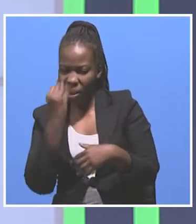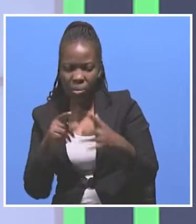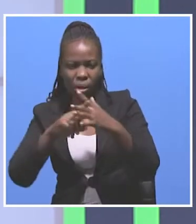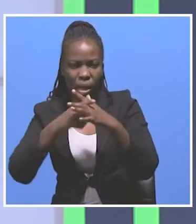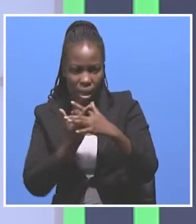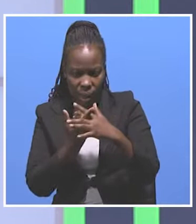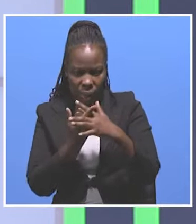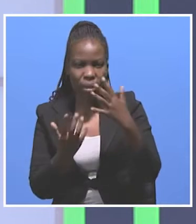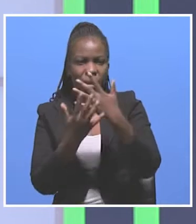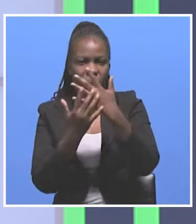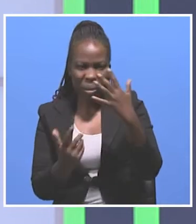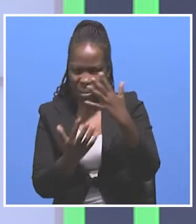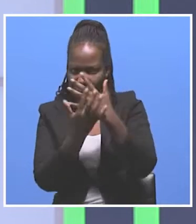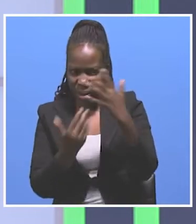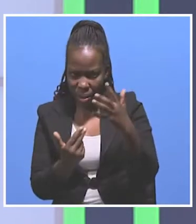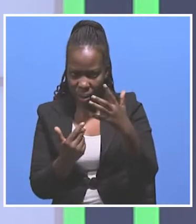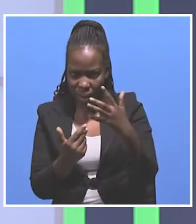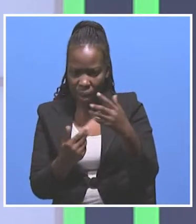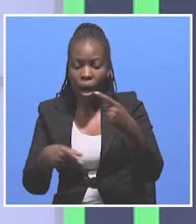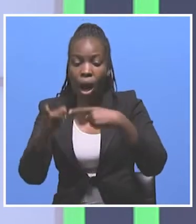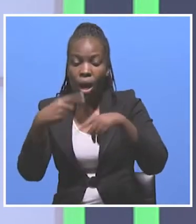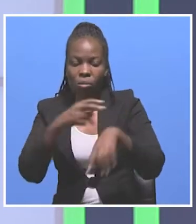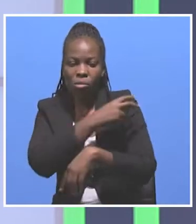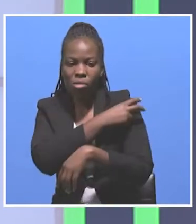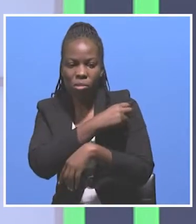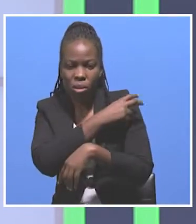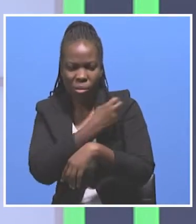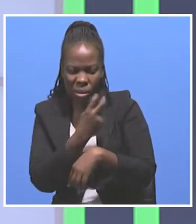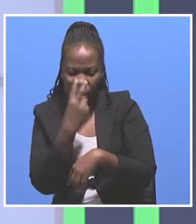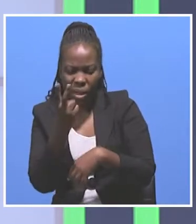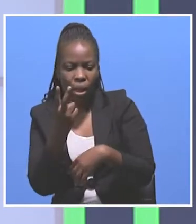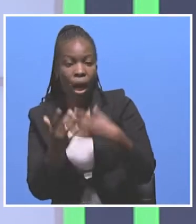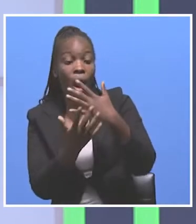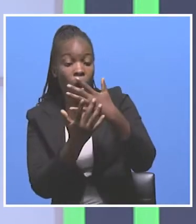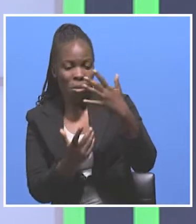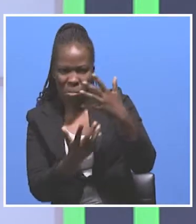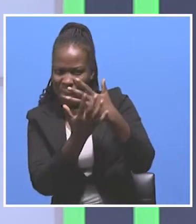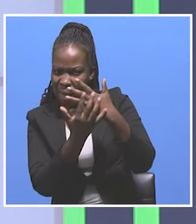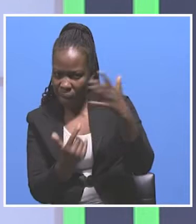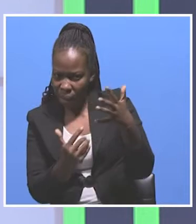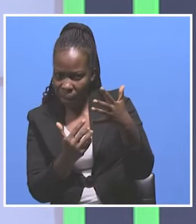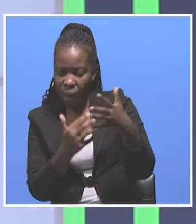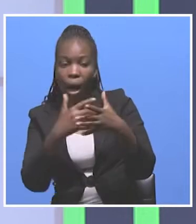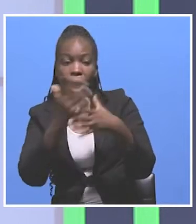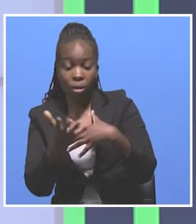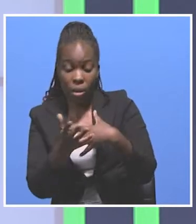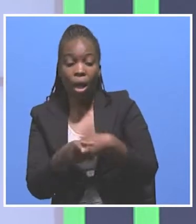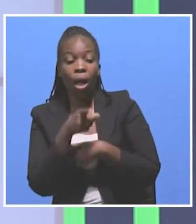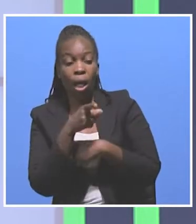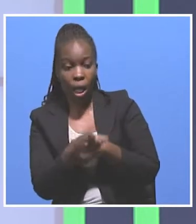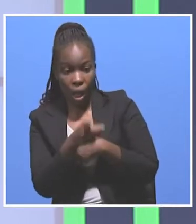16 weeks, and they say, I just noticed spotting, then I'm bleeding, and you find things are coming out. That's a